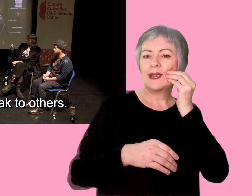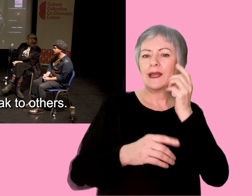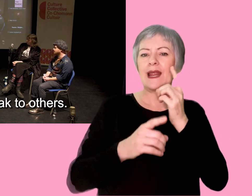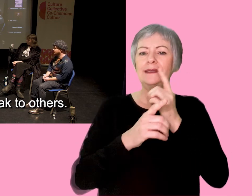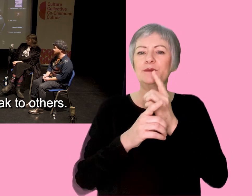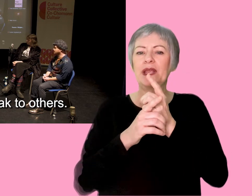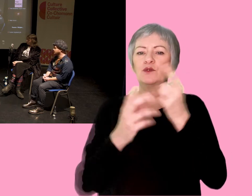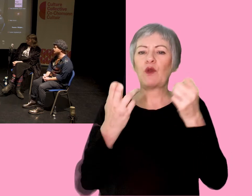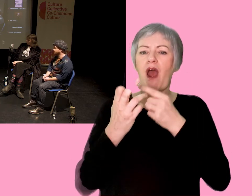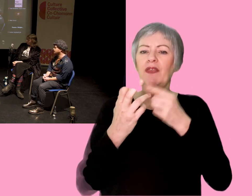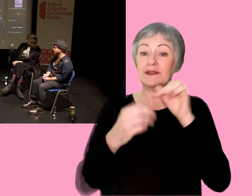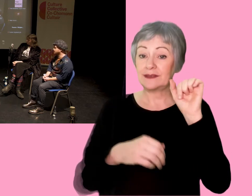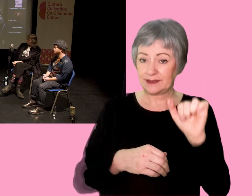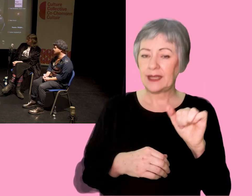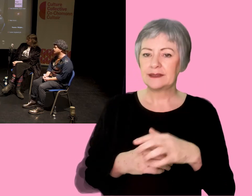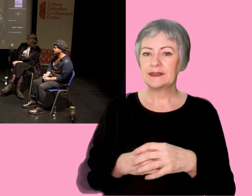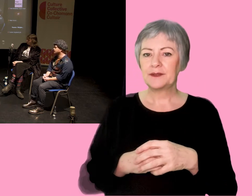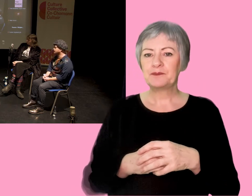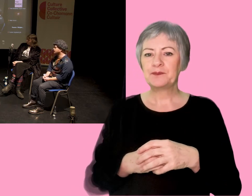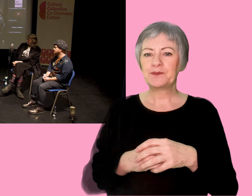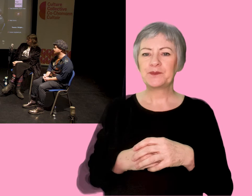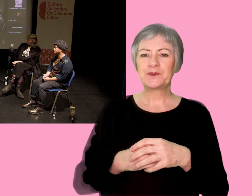to others.